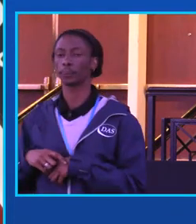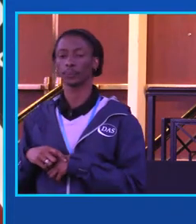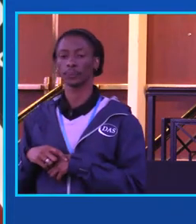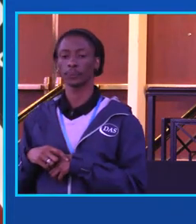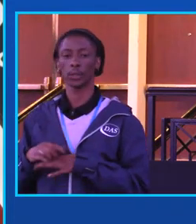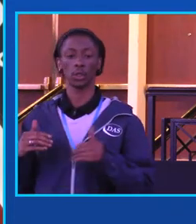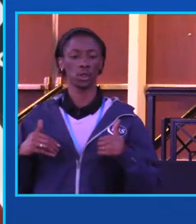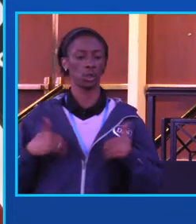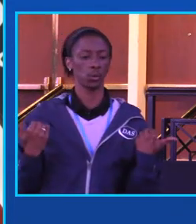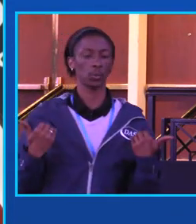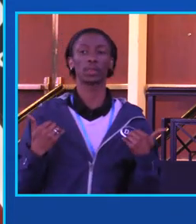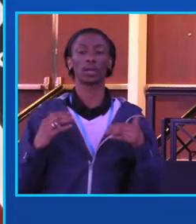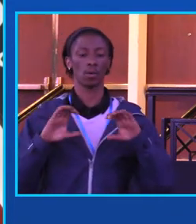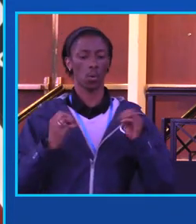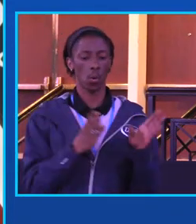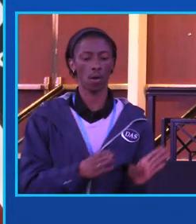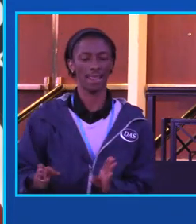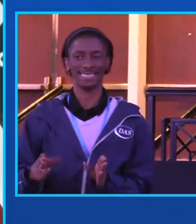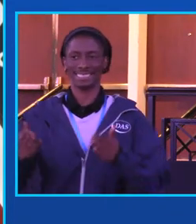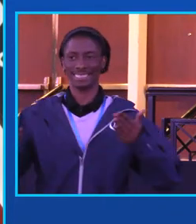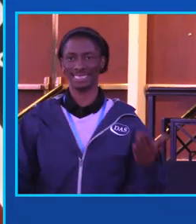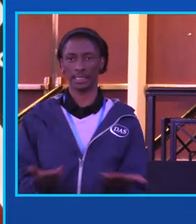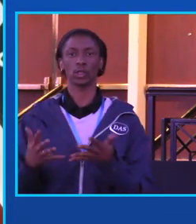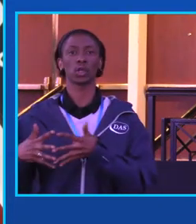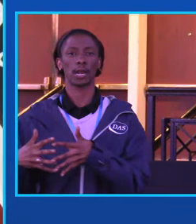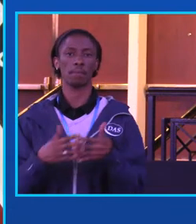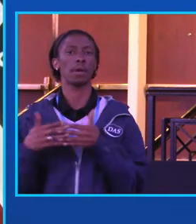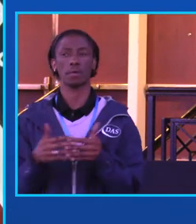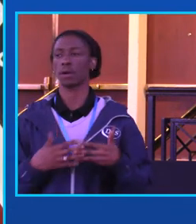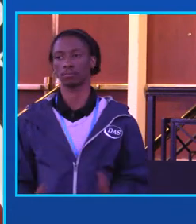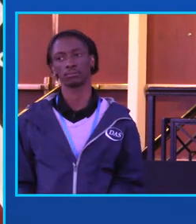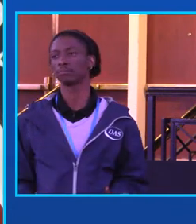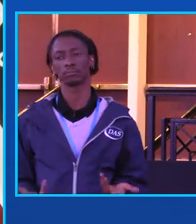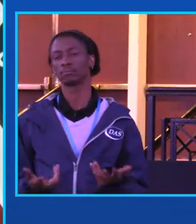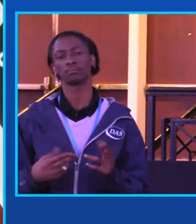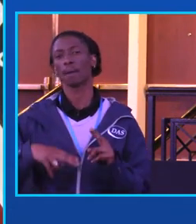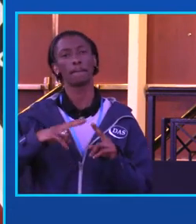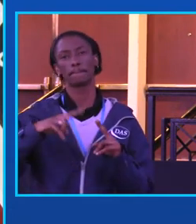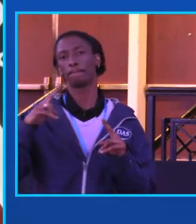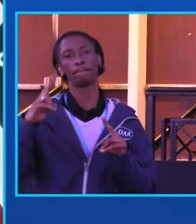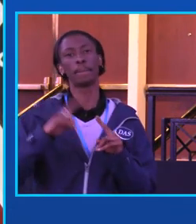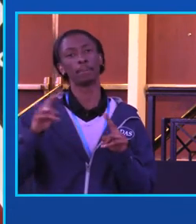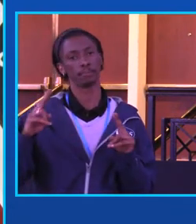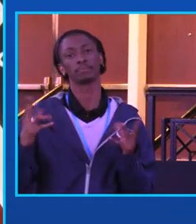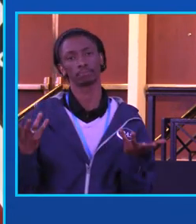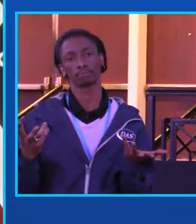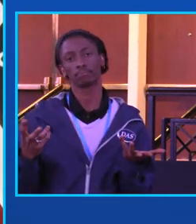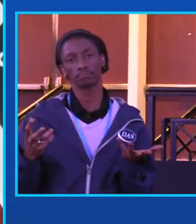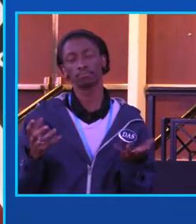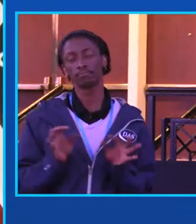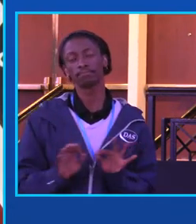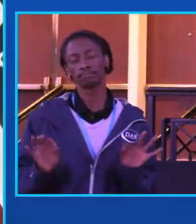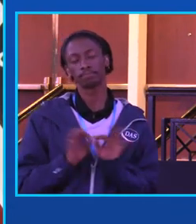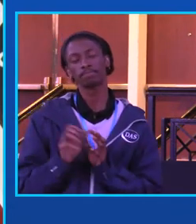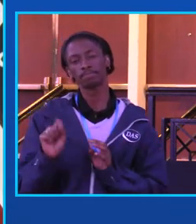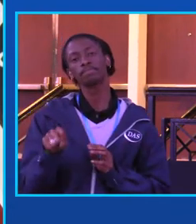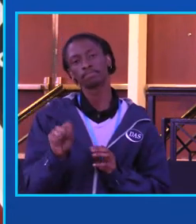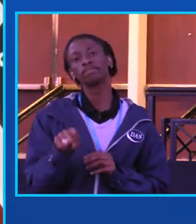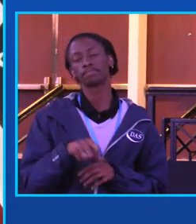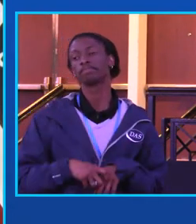youth organizing in this country. Nothing could be more critical than that.